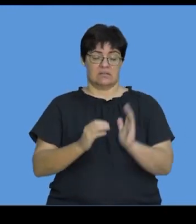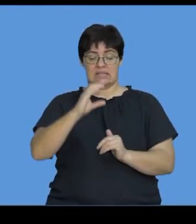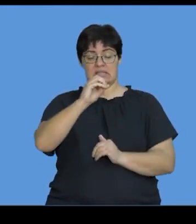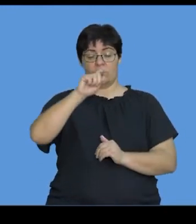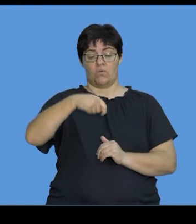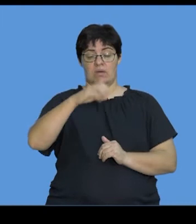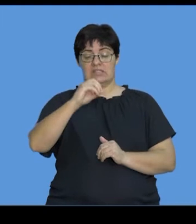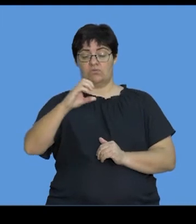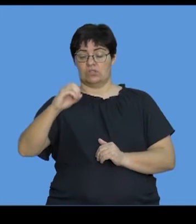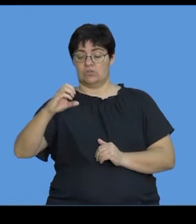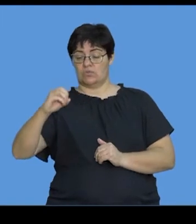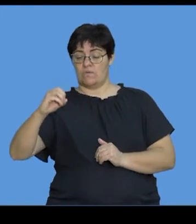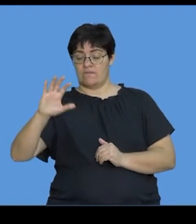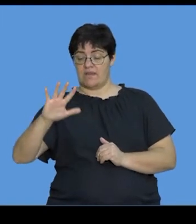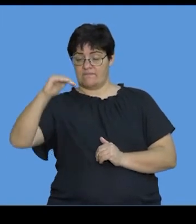times